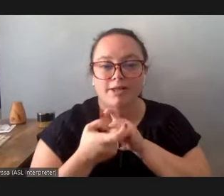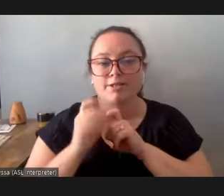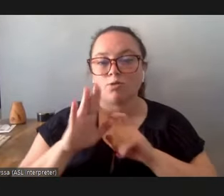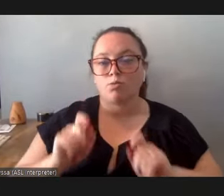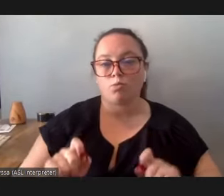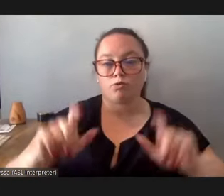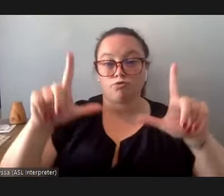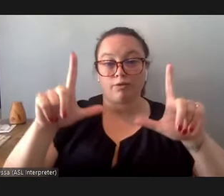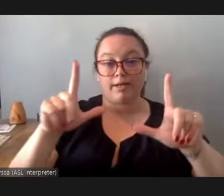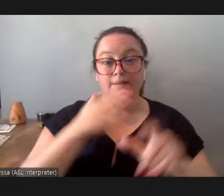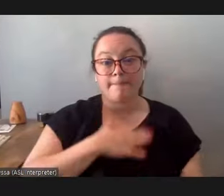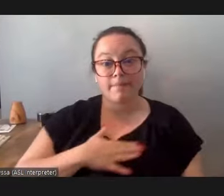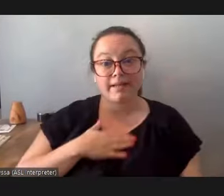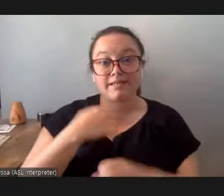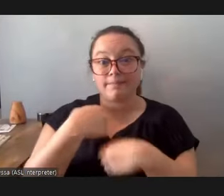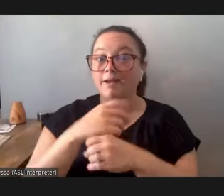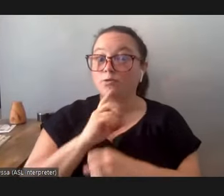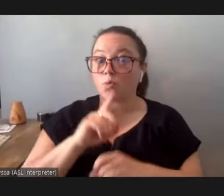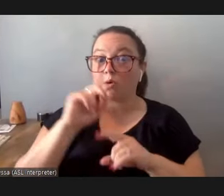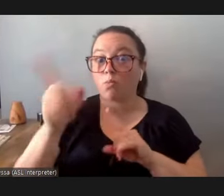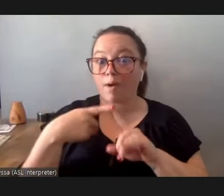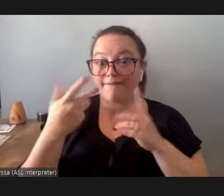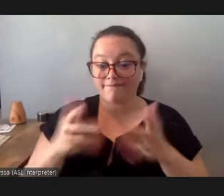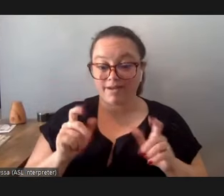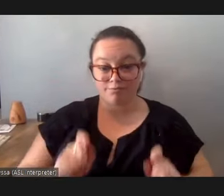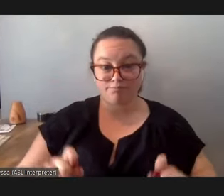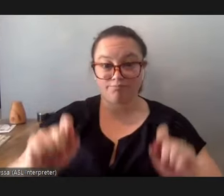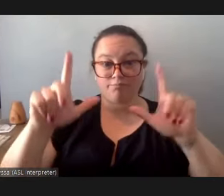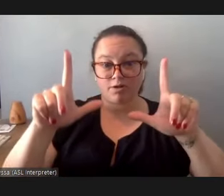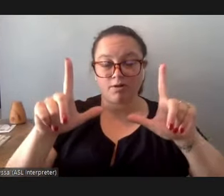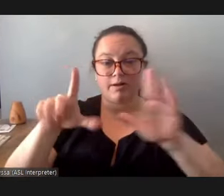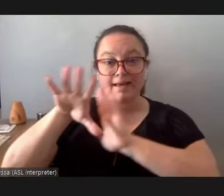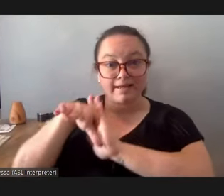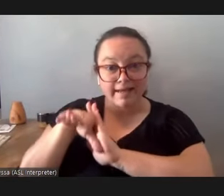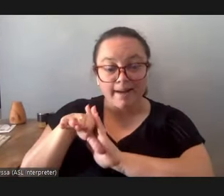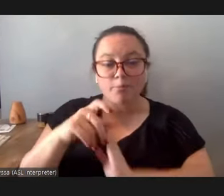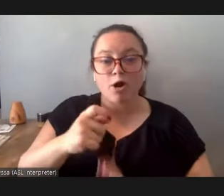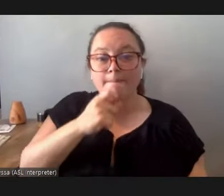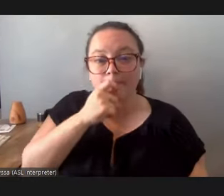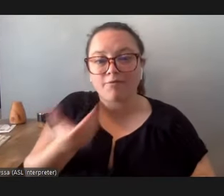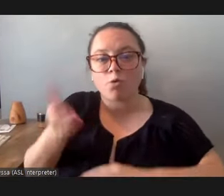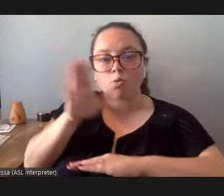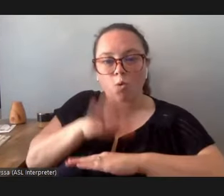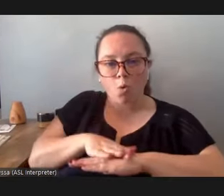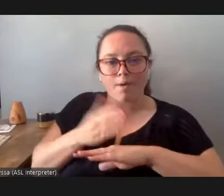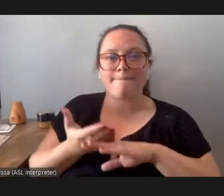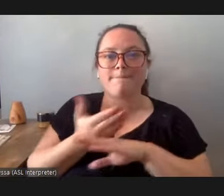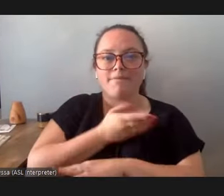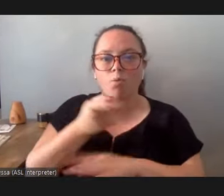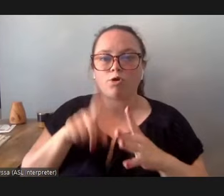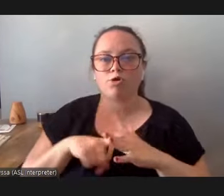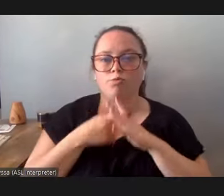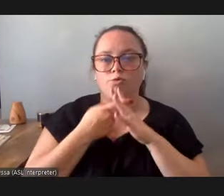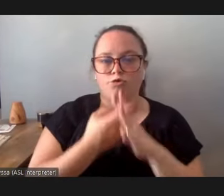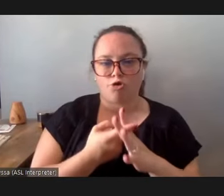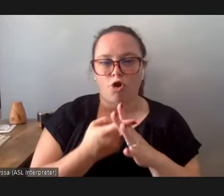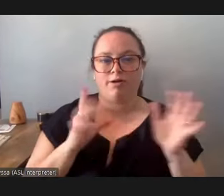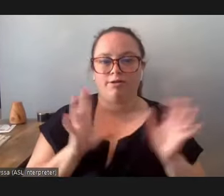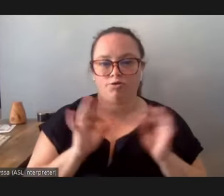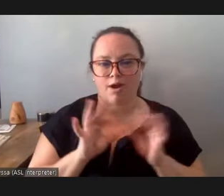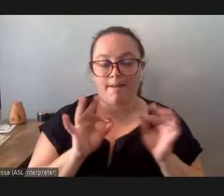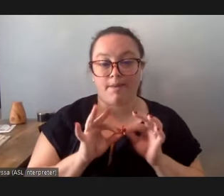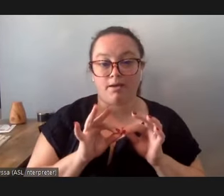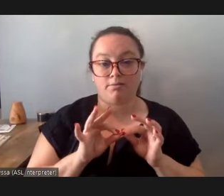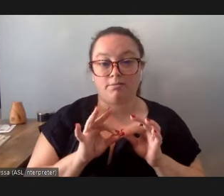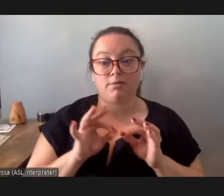your camera and microphone are enabled before beginning your remarks. You will not be able to unmute or enable your camera until it's your turn